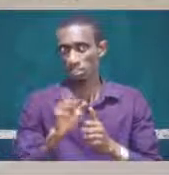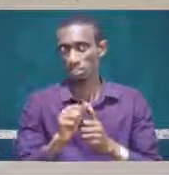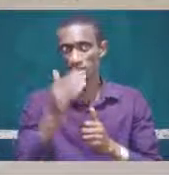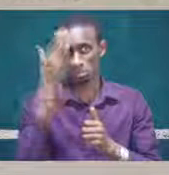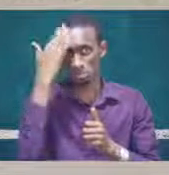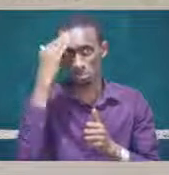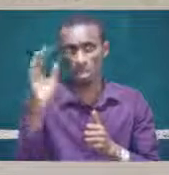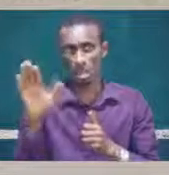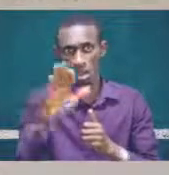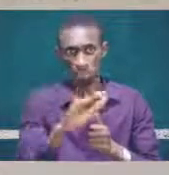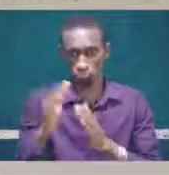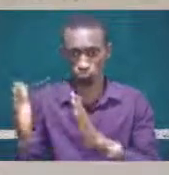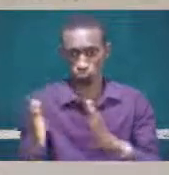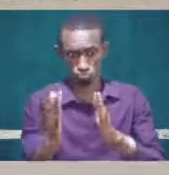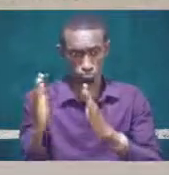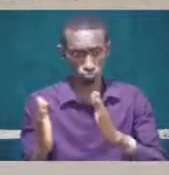they are and how they have been arranged.